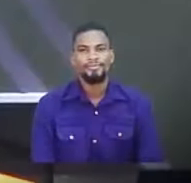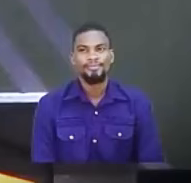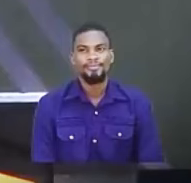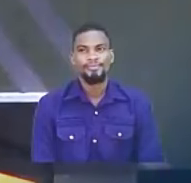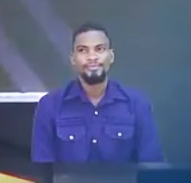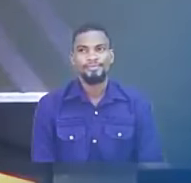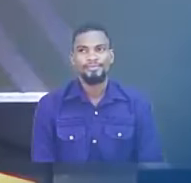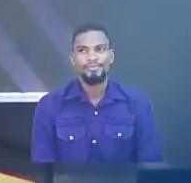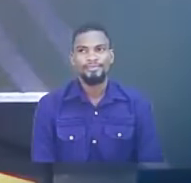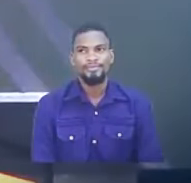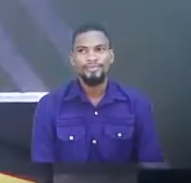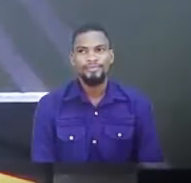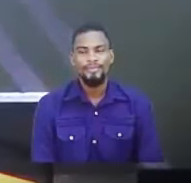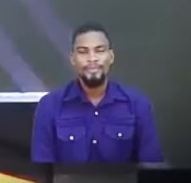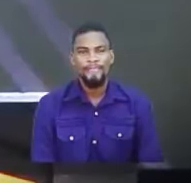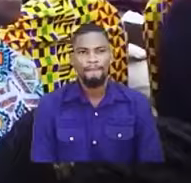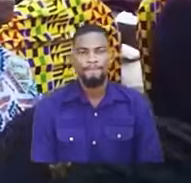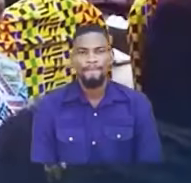So you see that